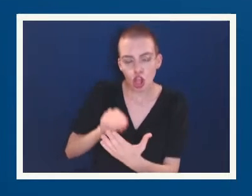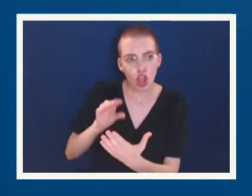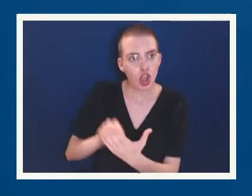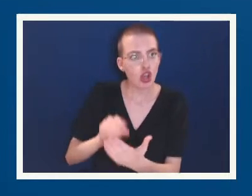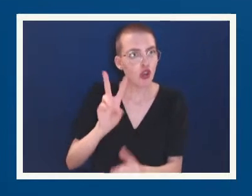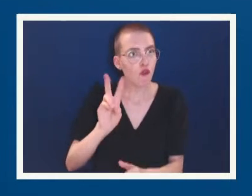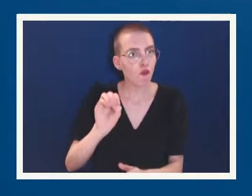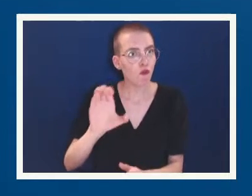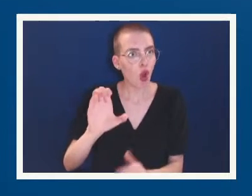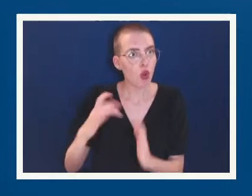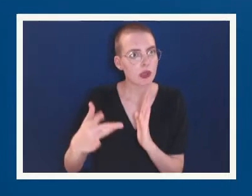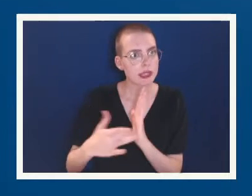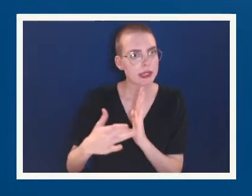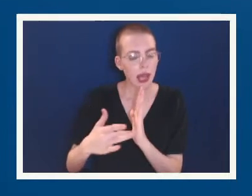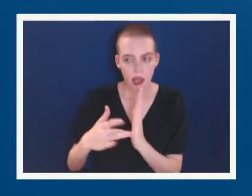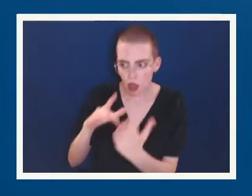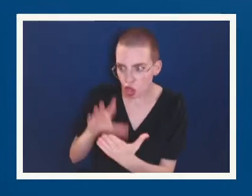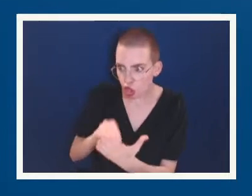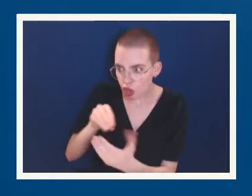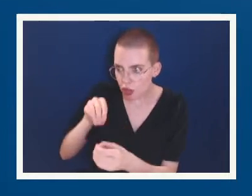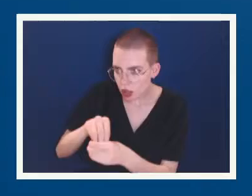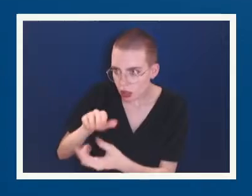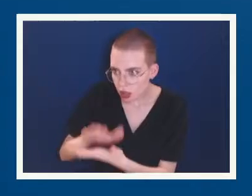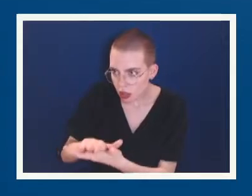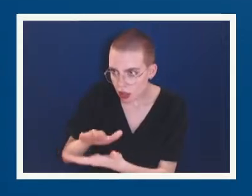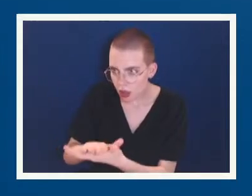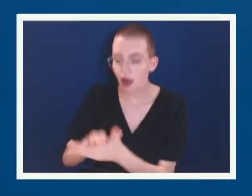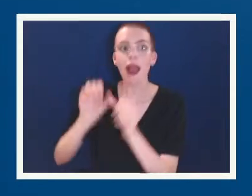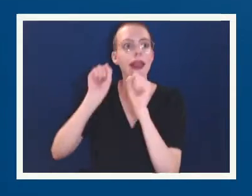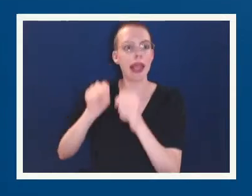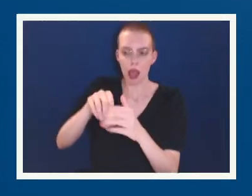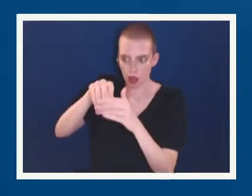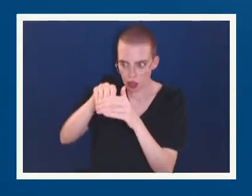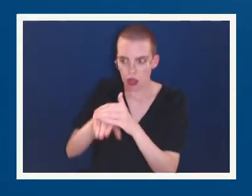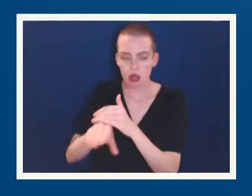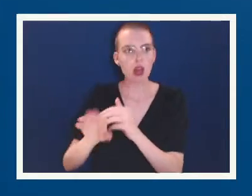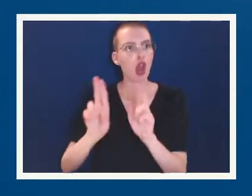into a state-funded union apprenticeship program.